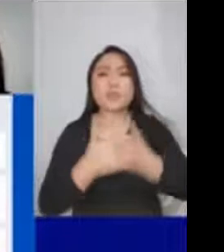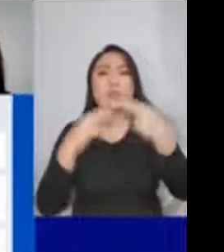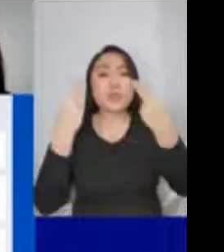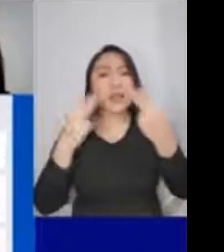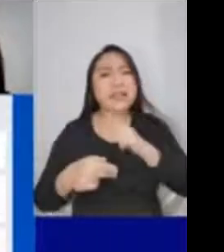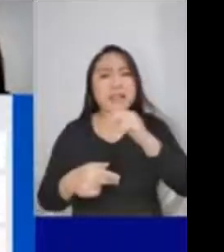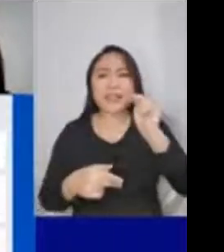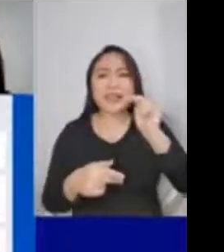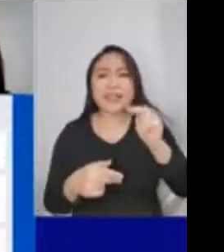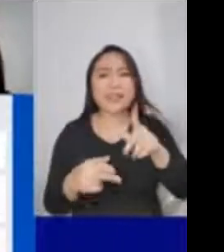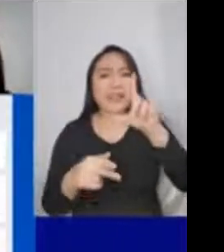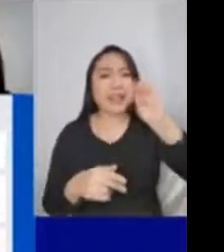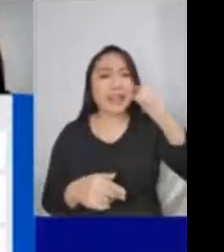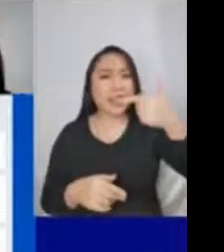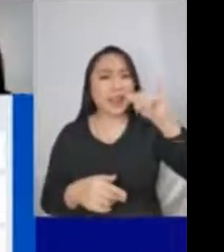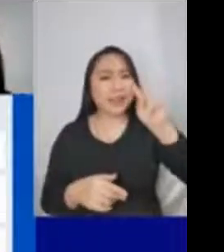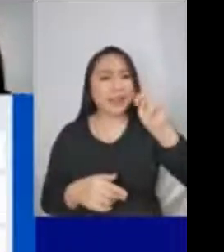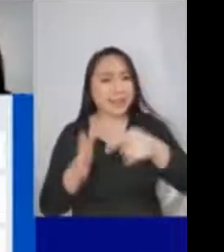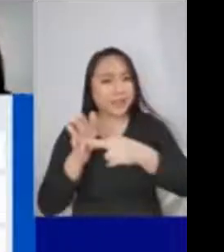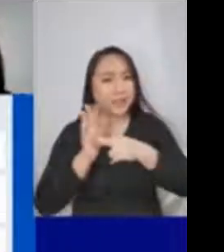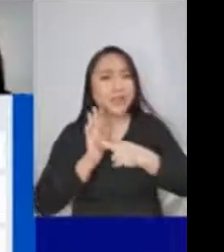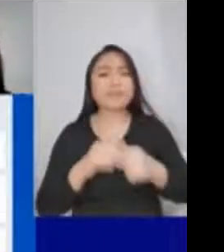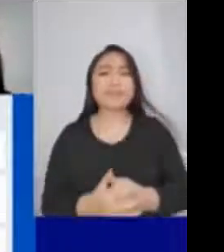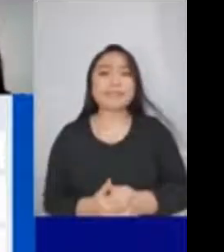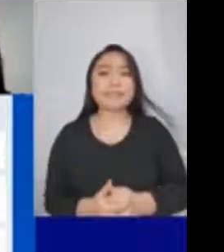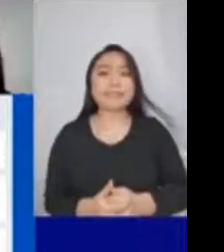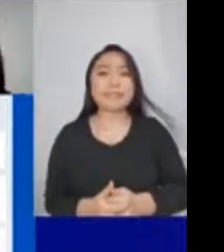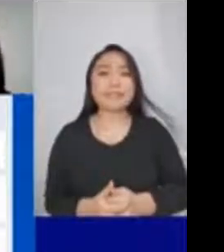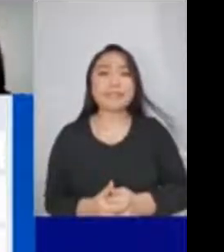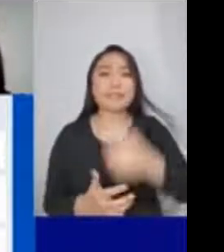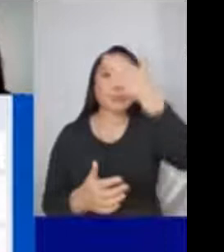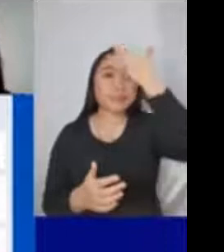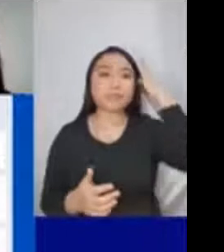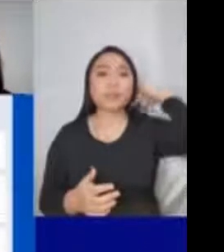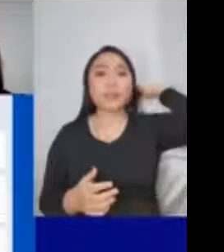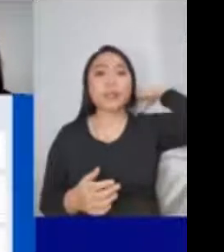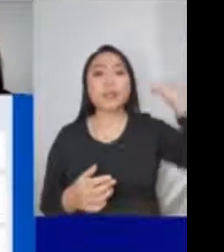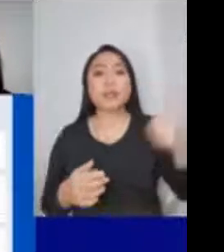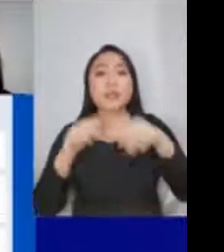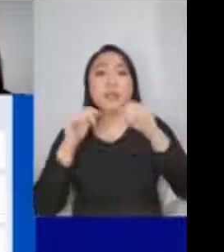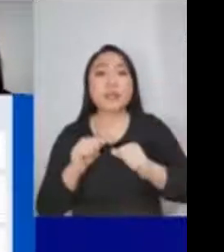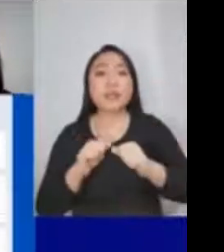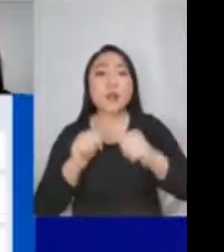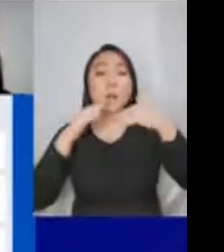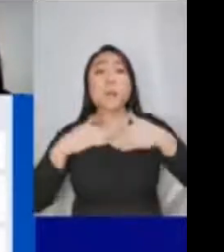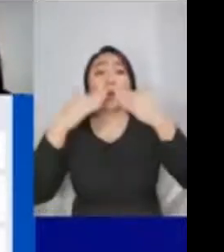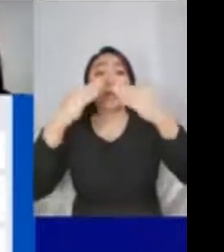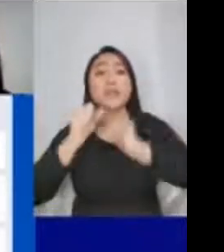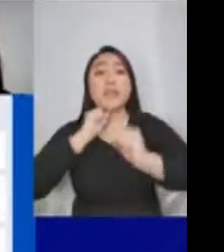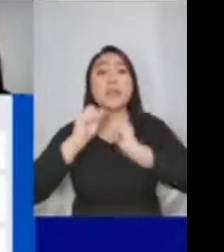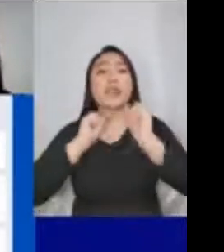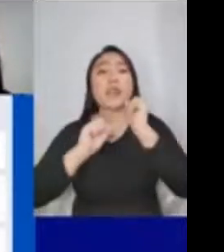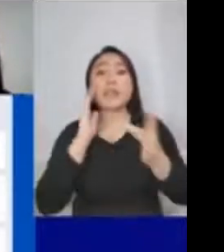DOSTV segments. Next is science.ph for SNP news. And lastly, we have the DOST app